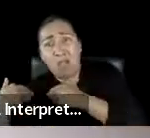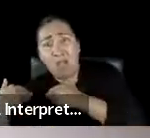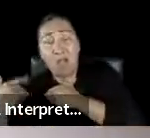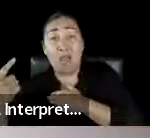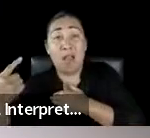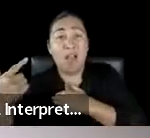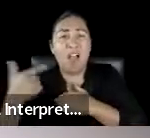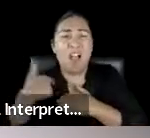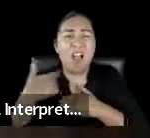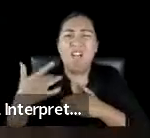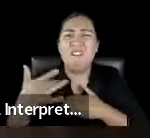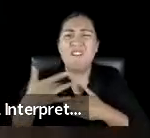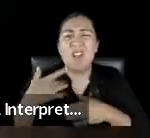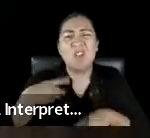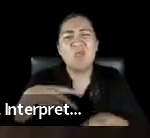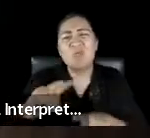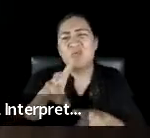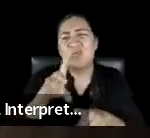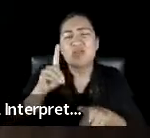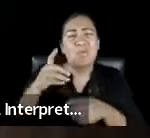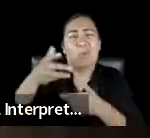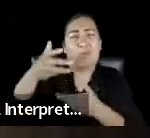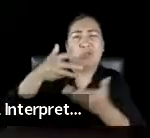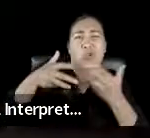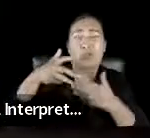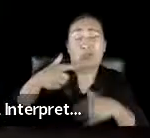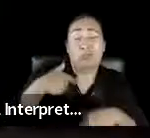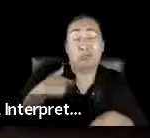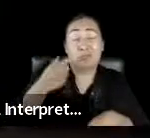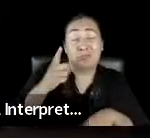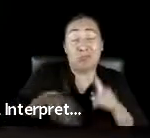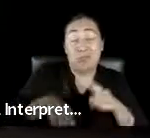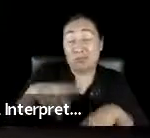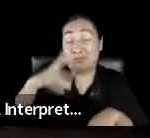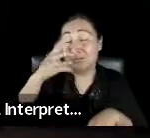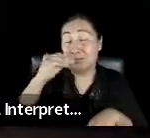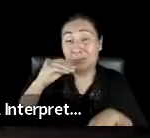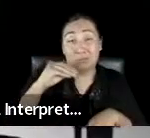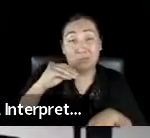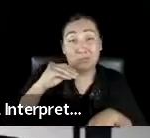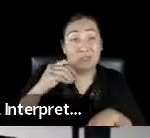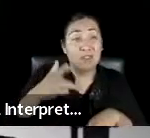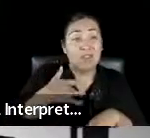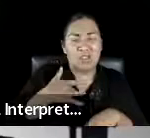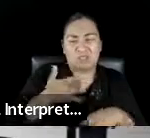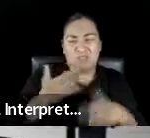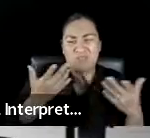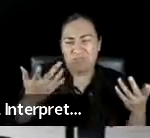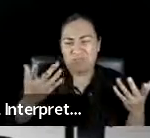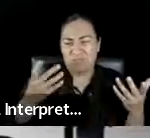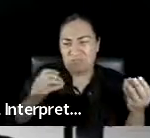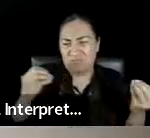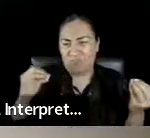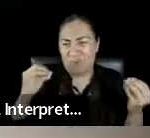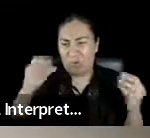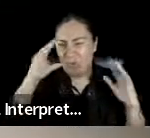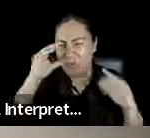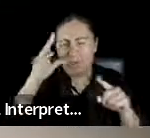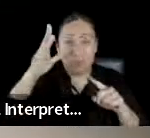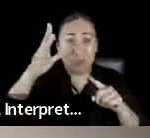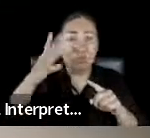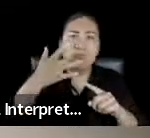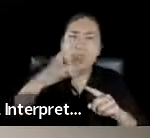social events, I could never fall asleep, and I felt hopeless about the future. But luckily my friends noticed